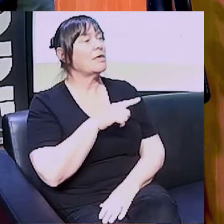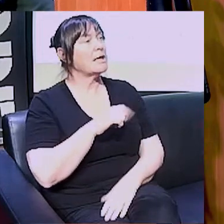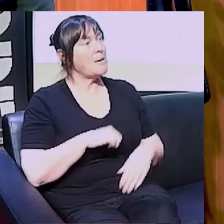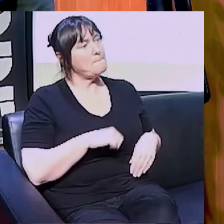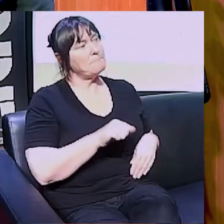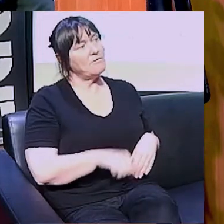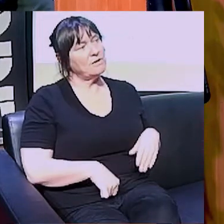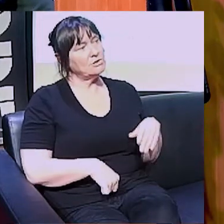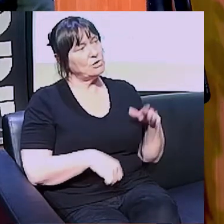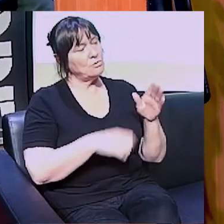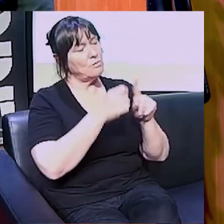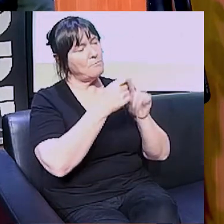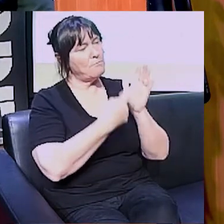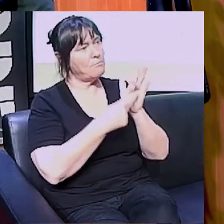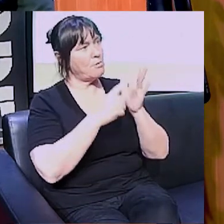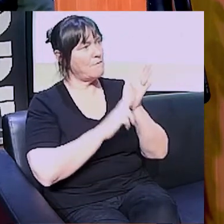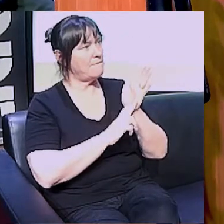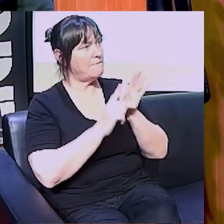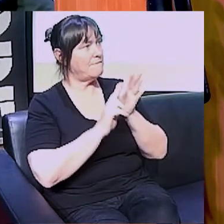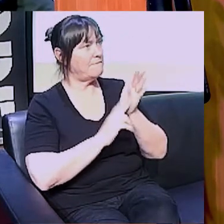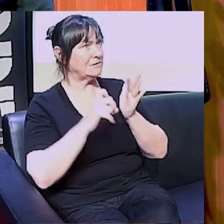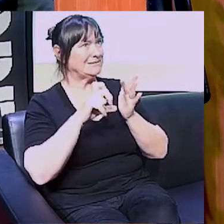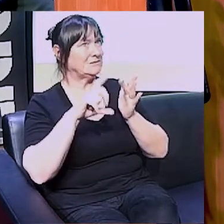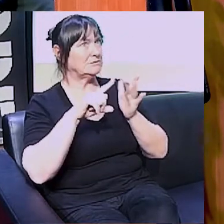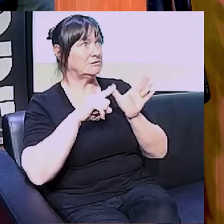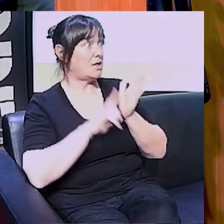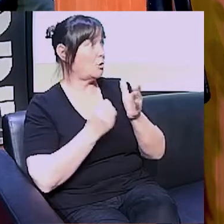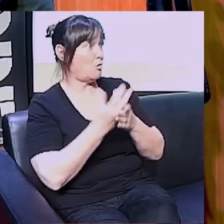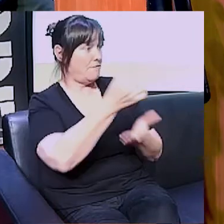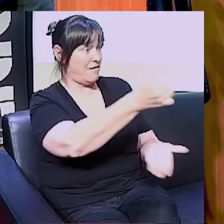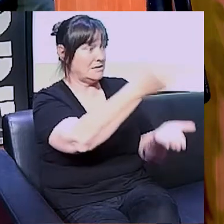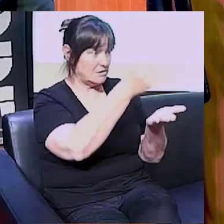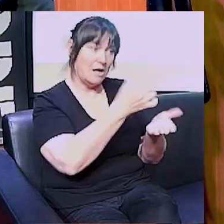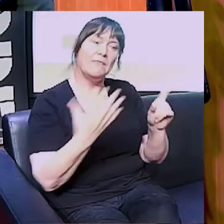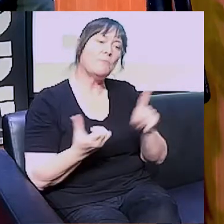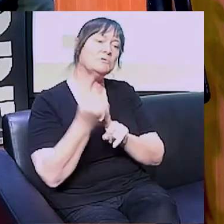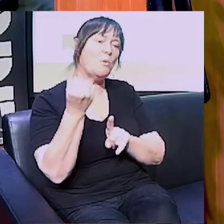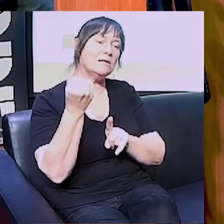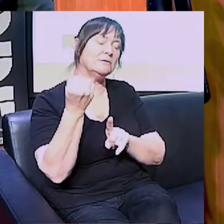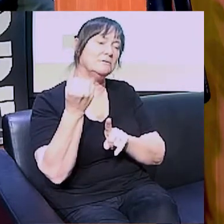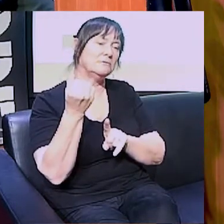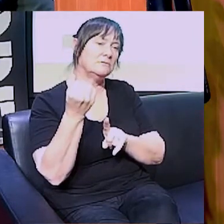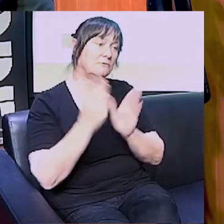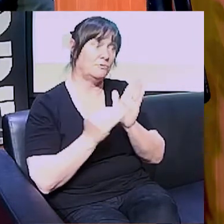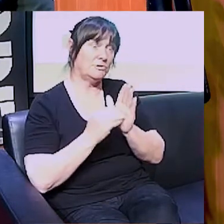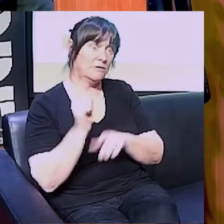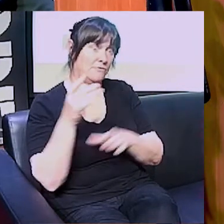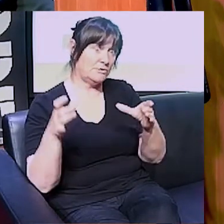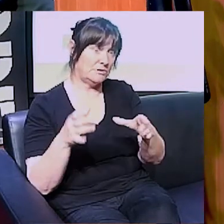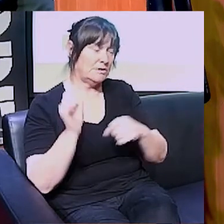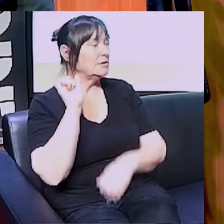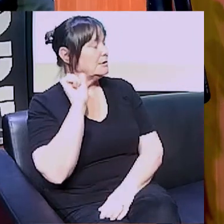was a bit of a New Zealand First win. Yes. In the coalition talks. Especially for Palmerston North. Indeed.